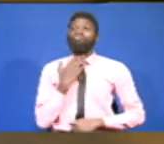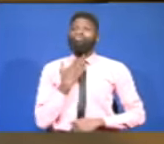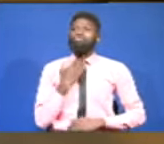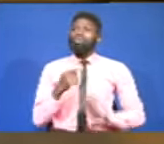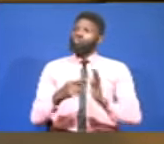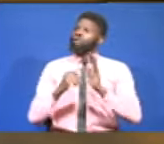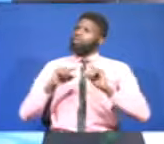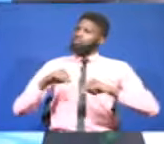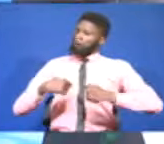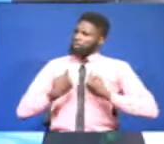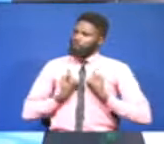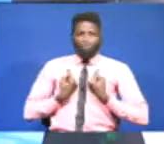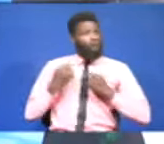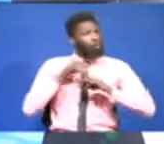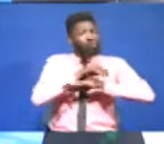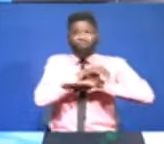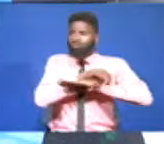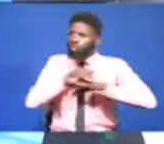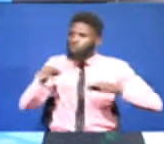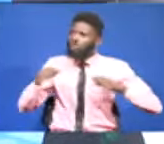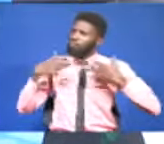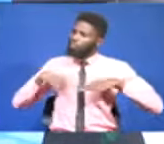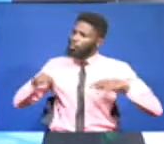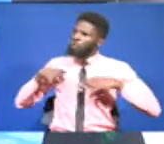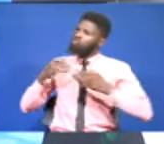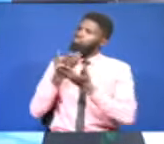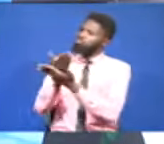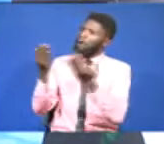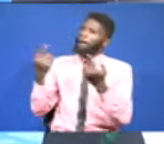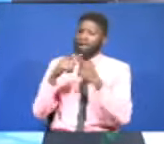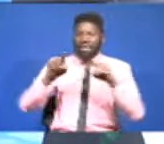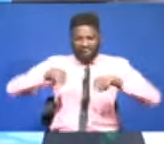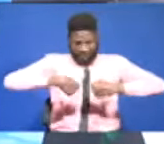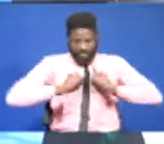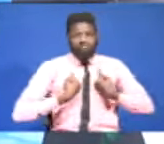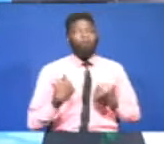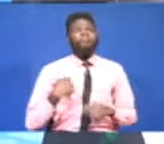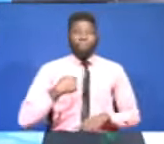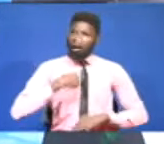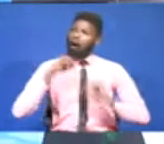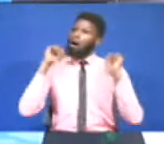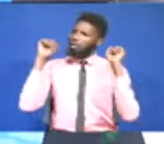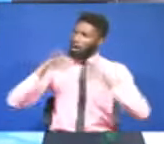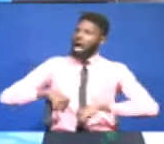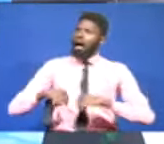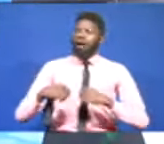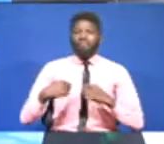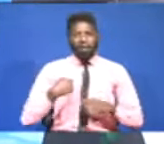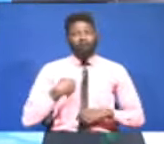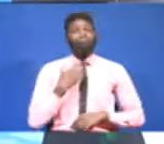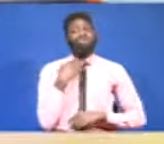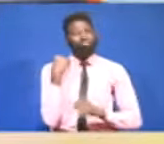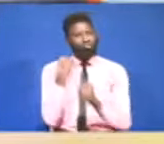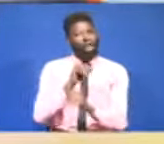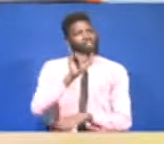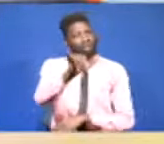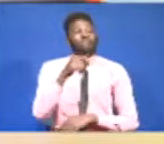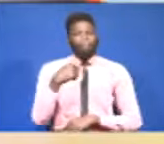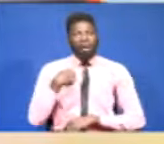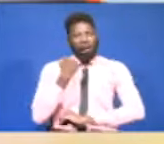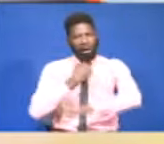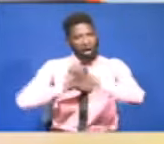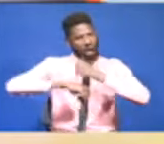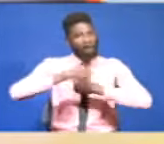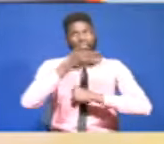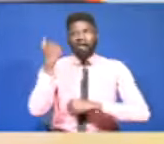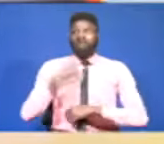just to the guys, but to myself that I can actually do this, and it's actually something I really wanted to do. So yeah, I gave it my all. I had to